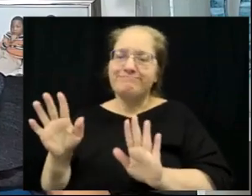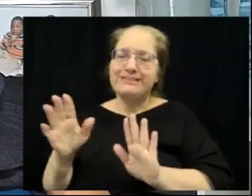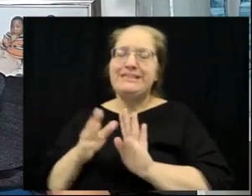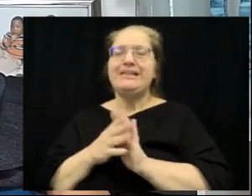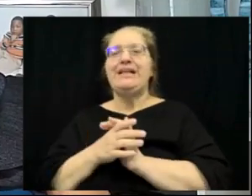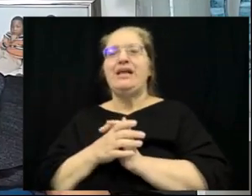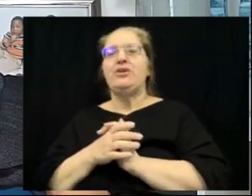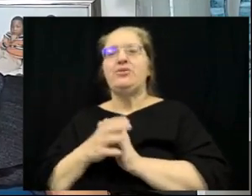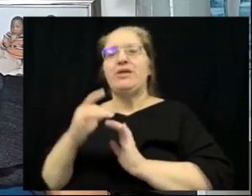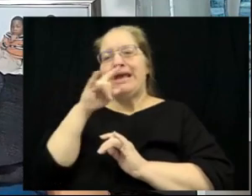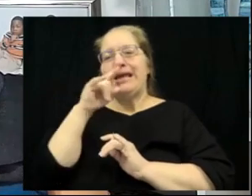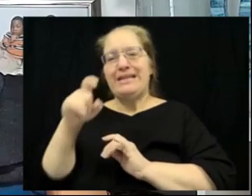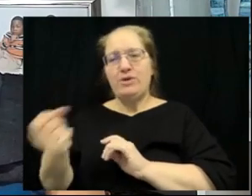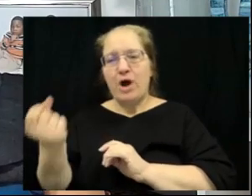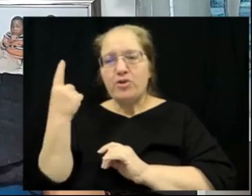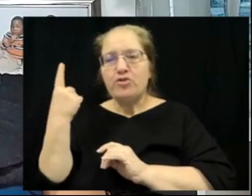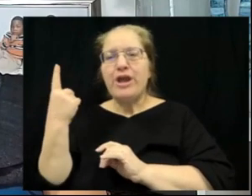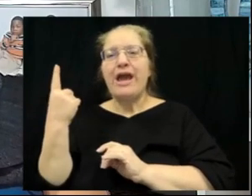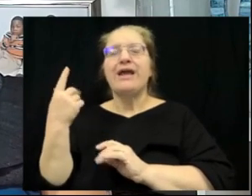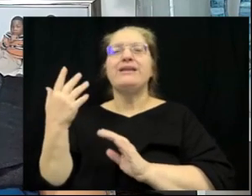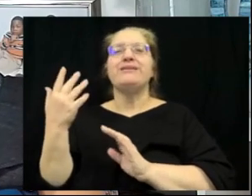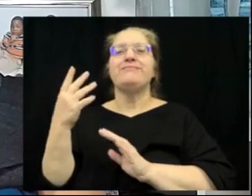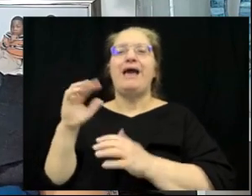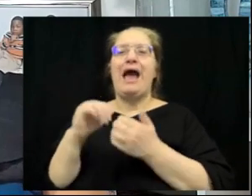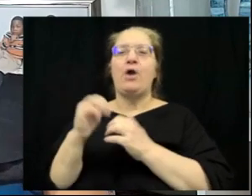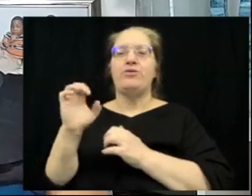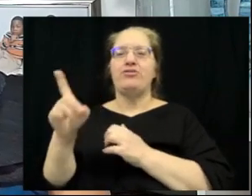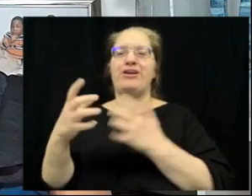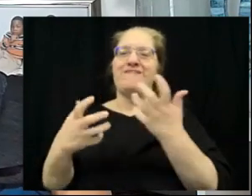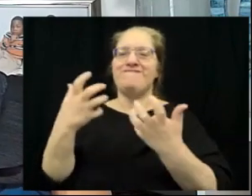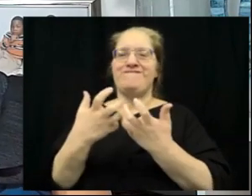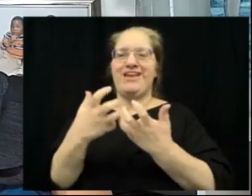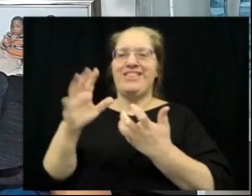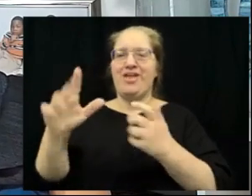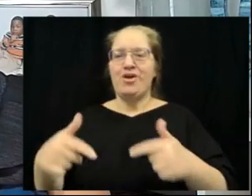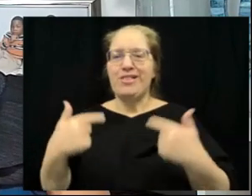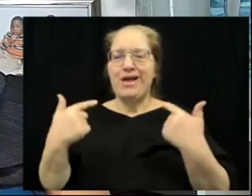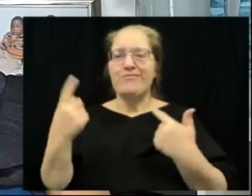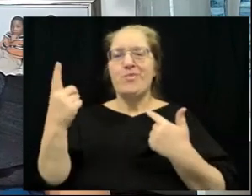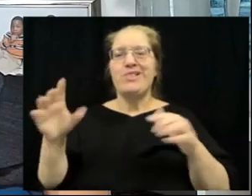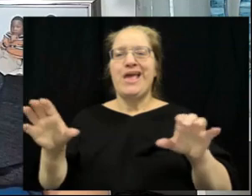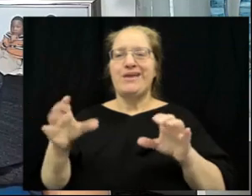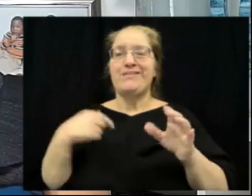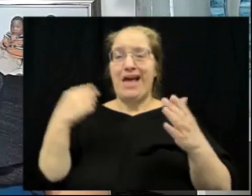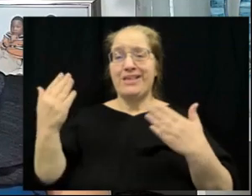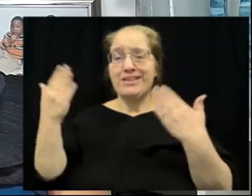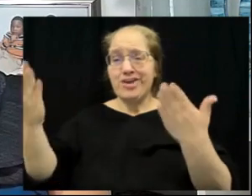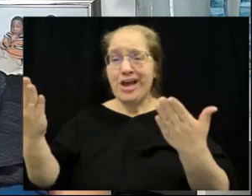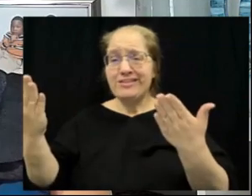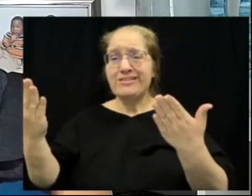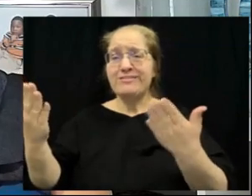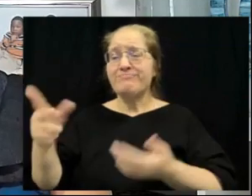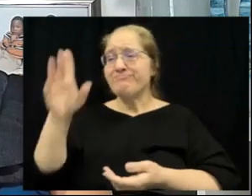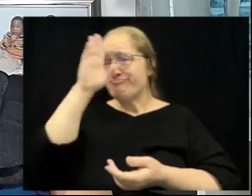for kids to understand, where does education fit in their lives? And one of the activities I suggest is really just asking your